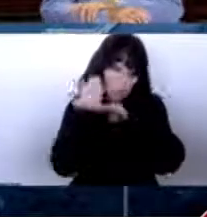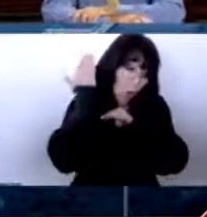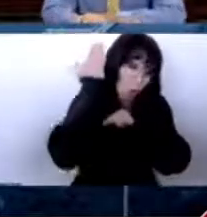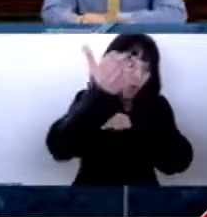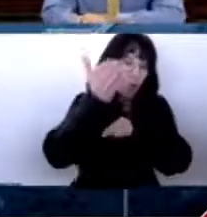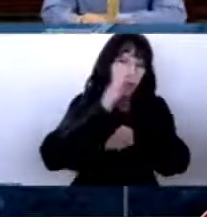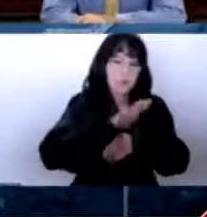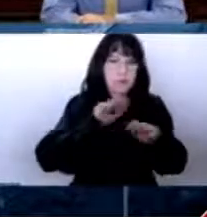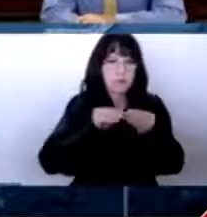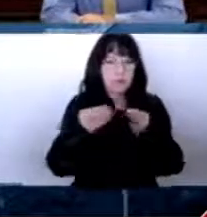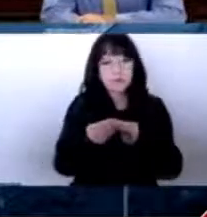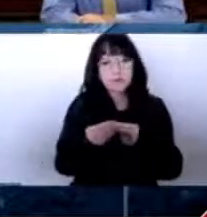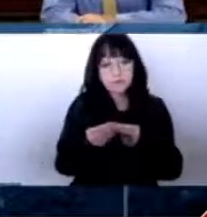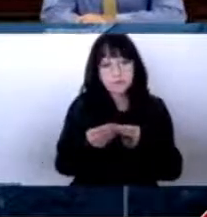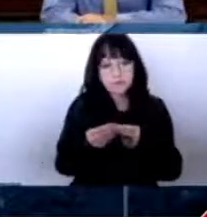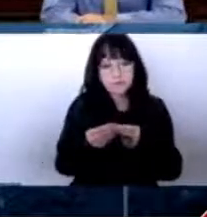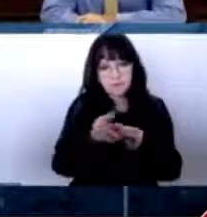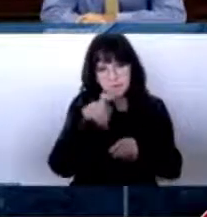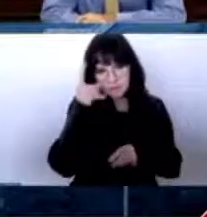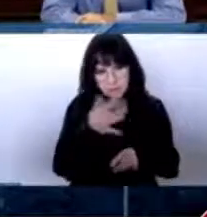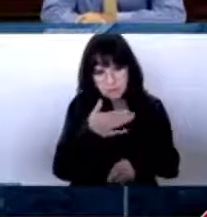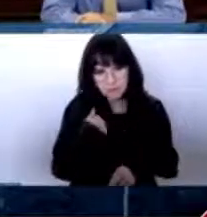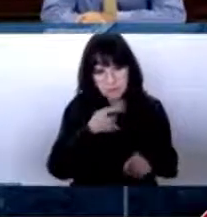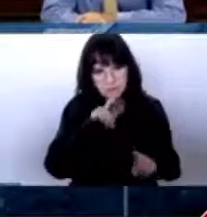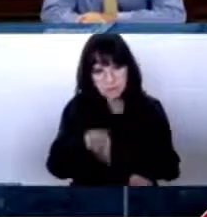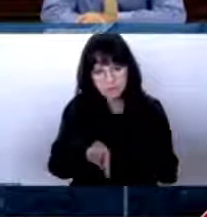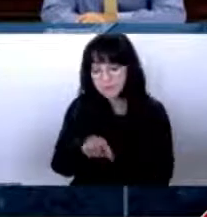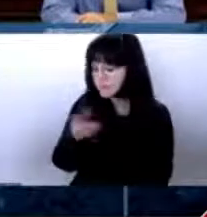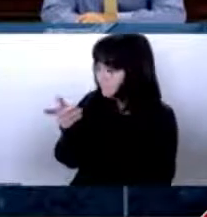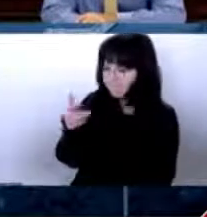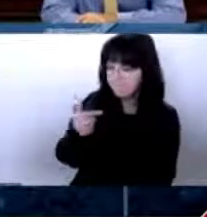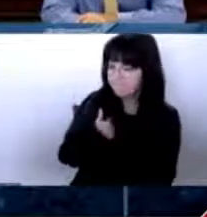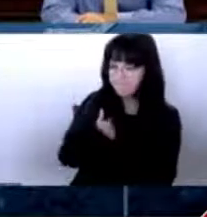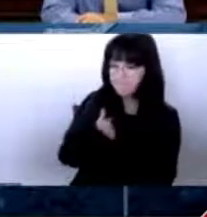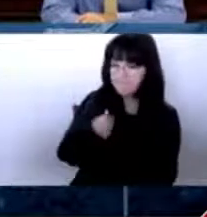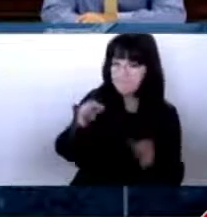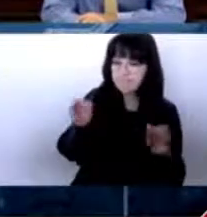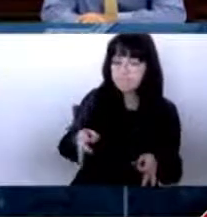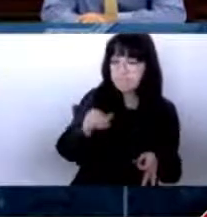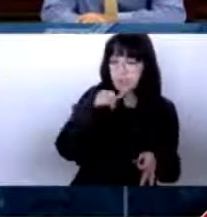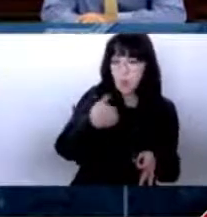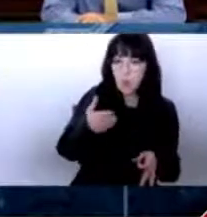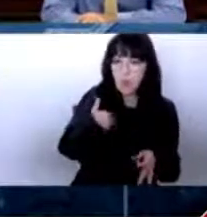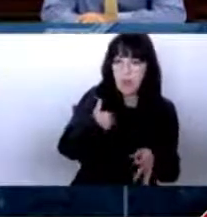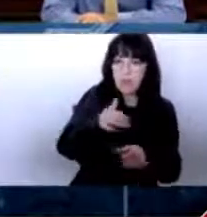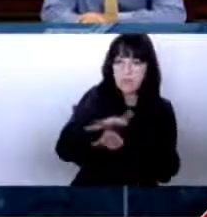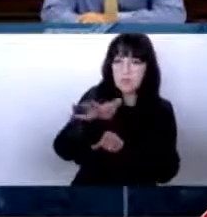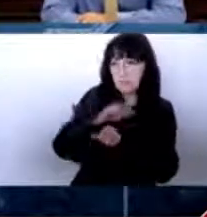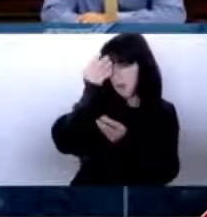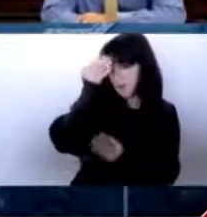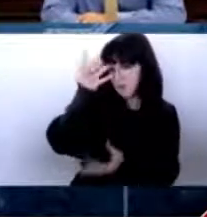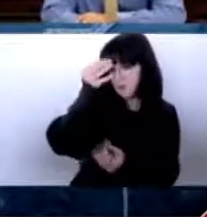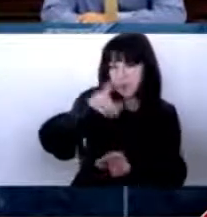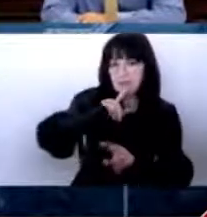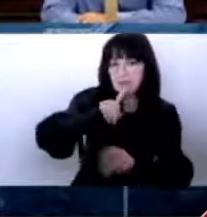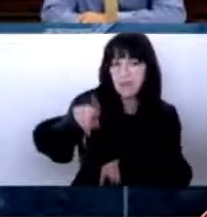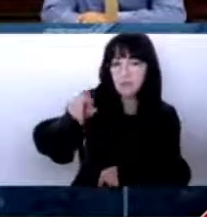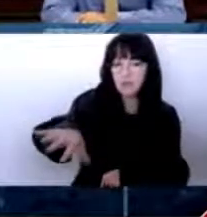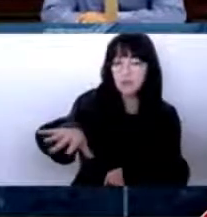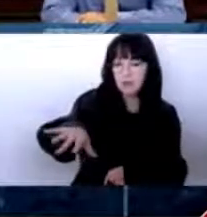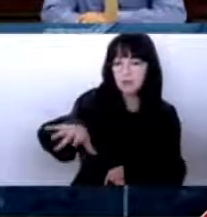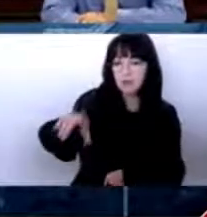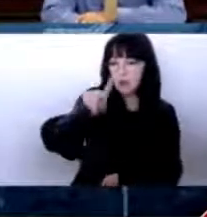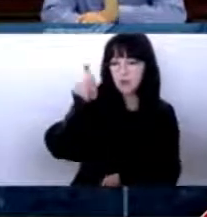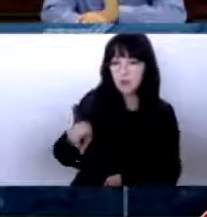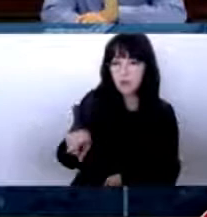Yeah, I certainly don't have the knowledge or information to respond to that question. You're better off asking them, although